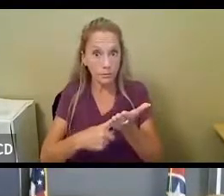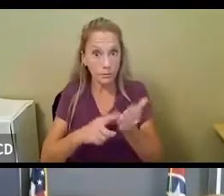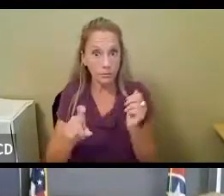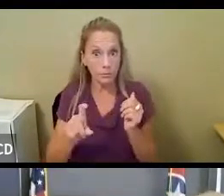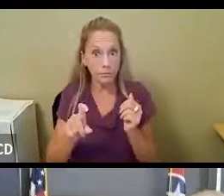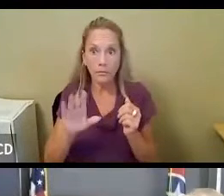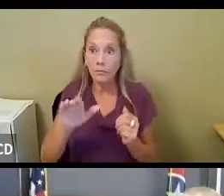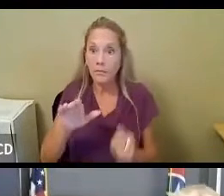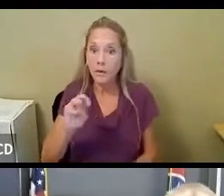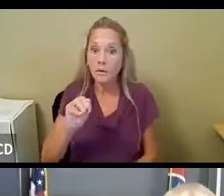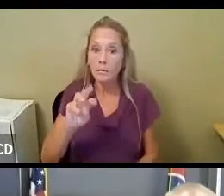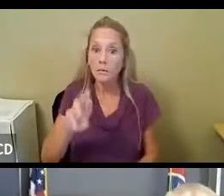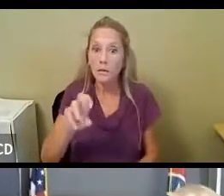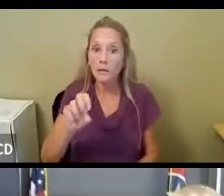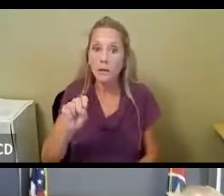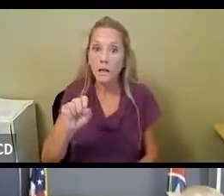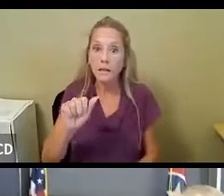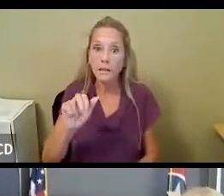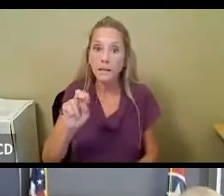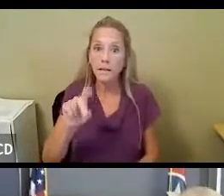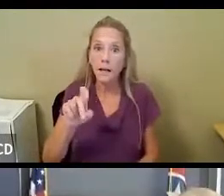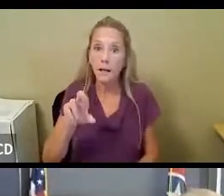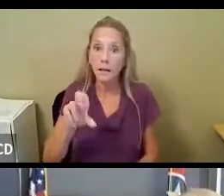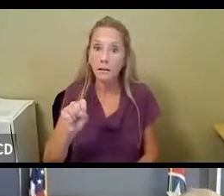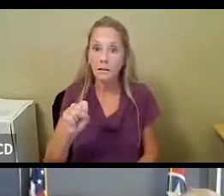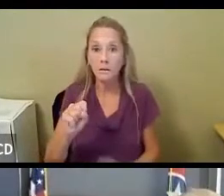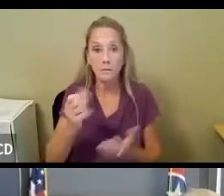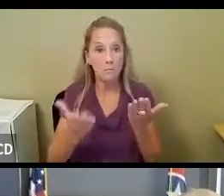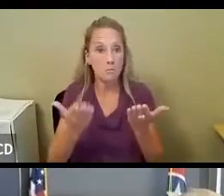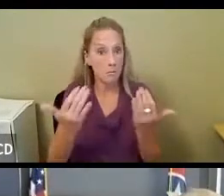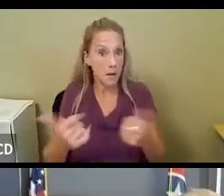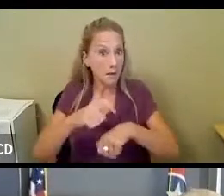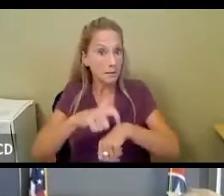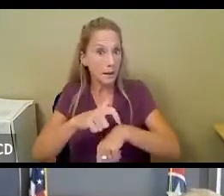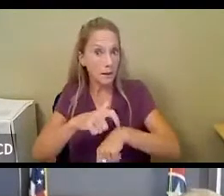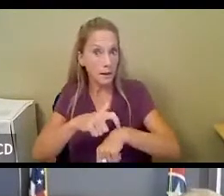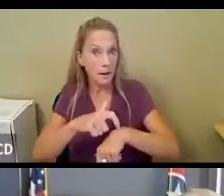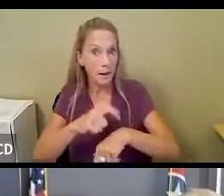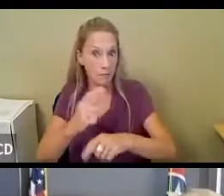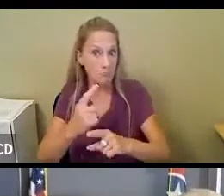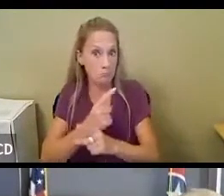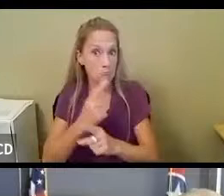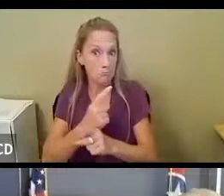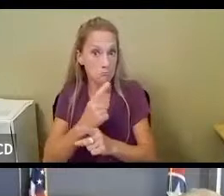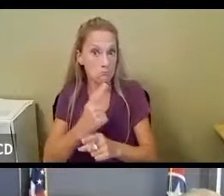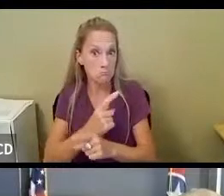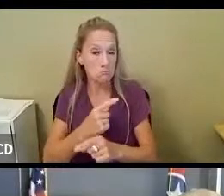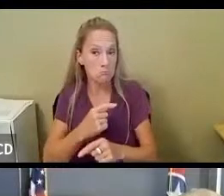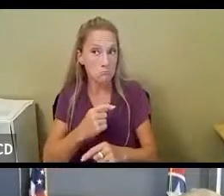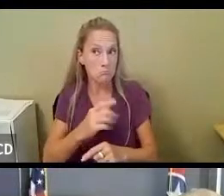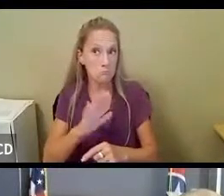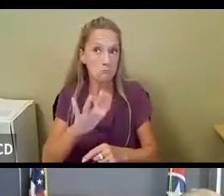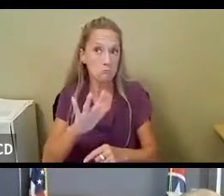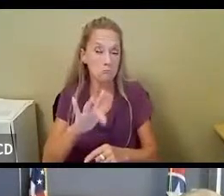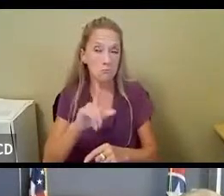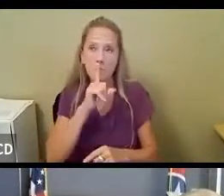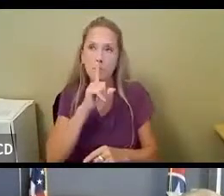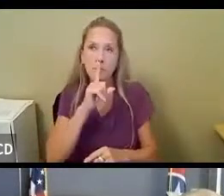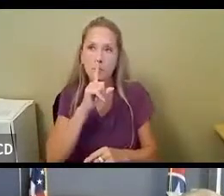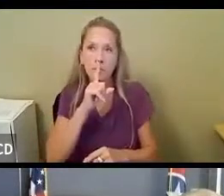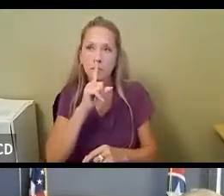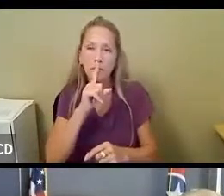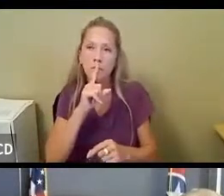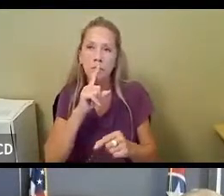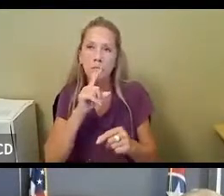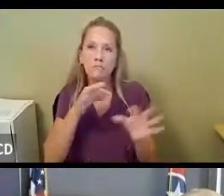Mr. Sanders, this might be an appropriate time to not necessarily address, but